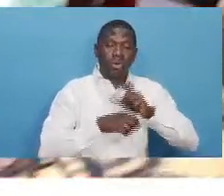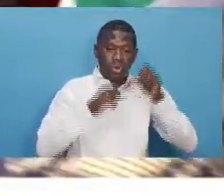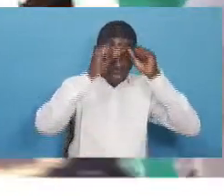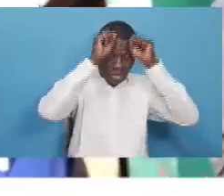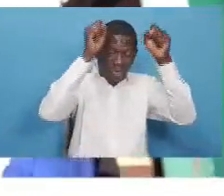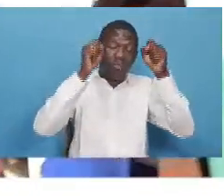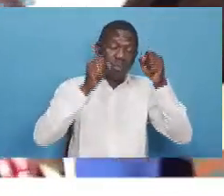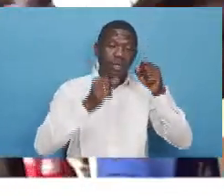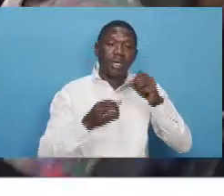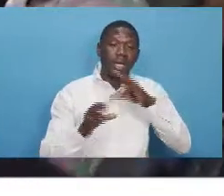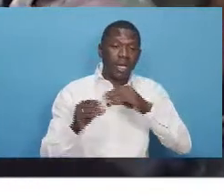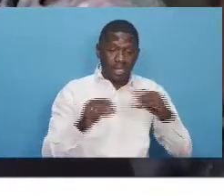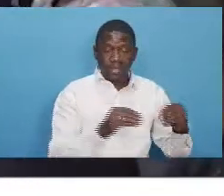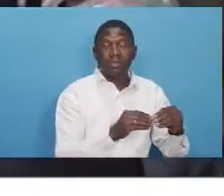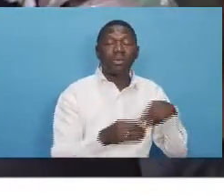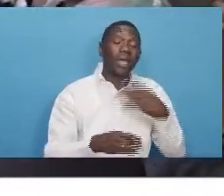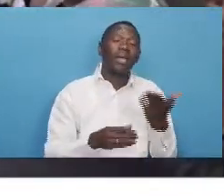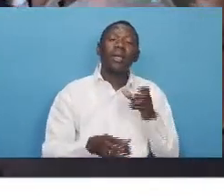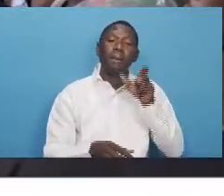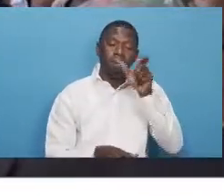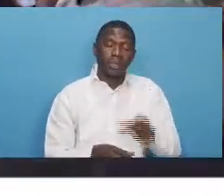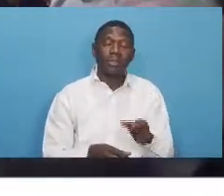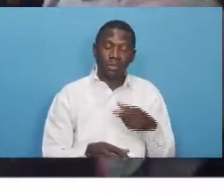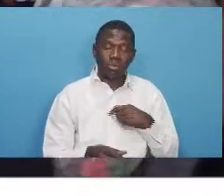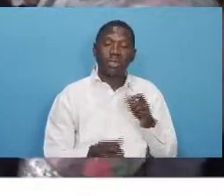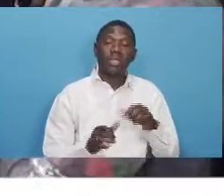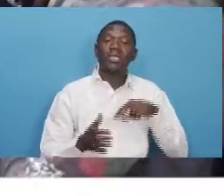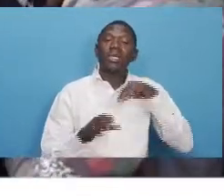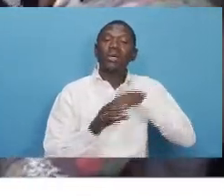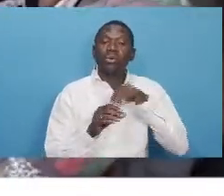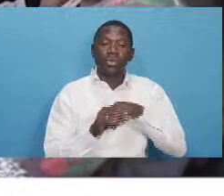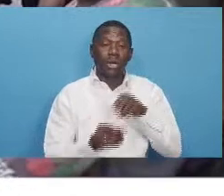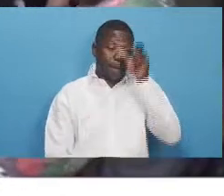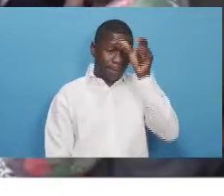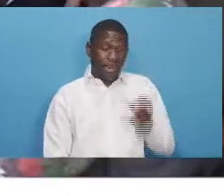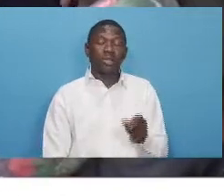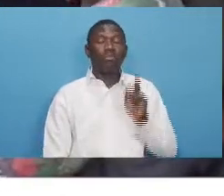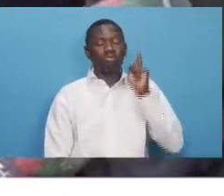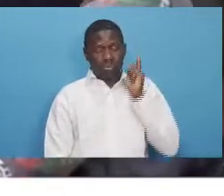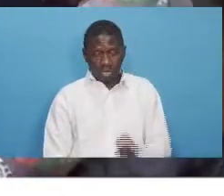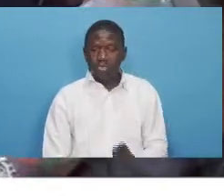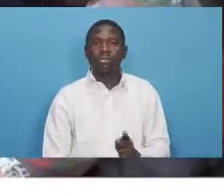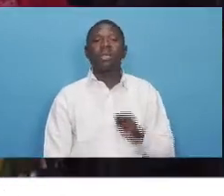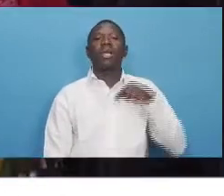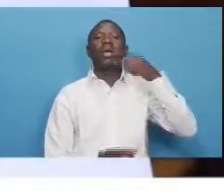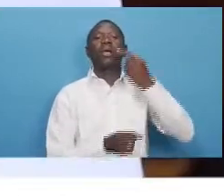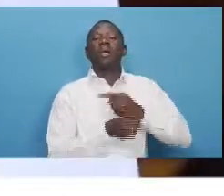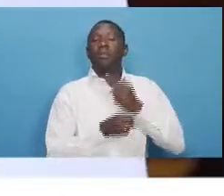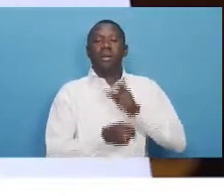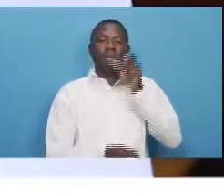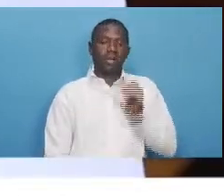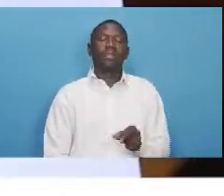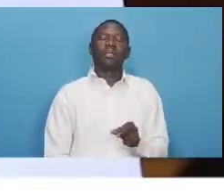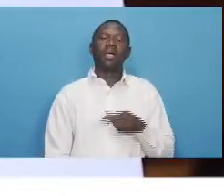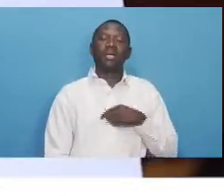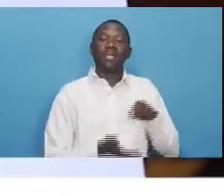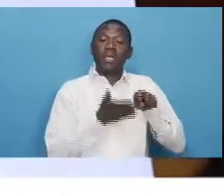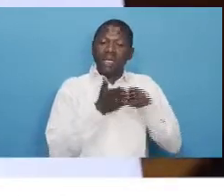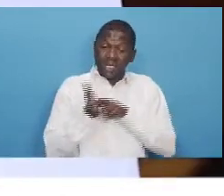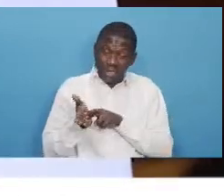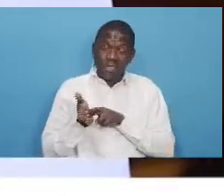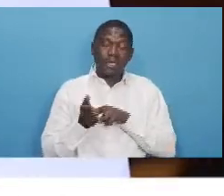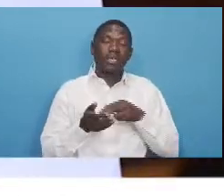to contest a seat. These include that the candidate must be a Gambian and registered in the area he or she